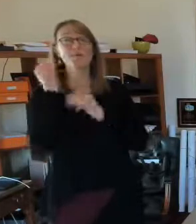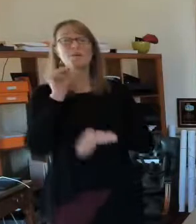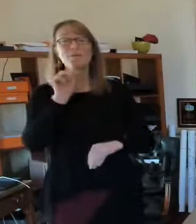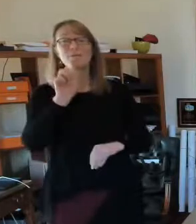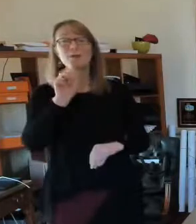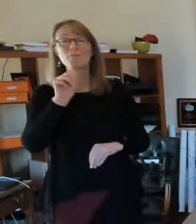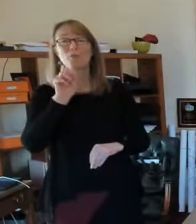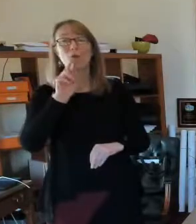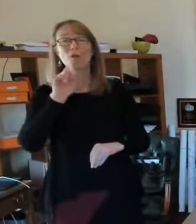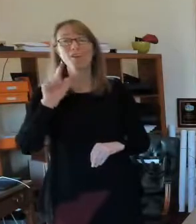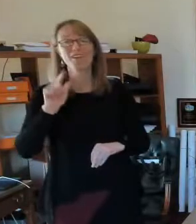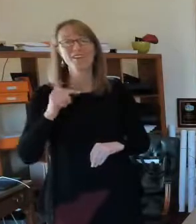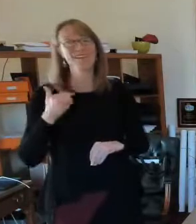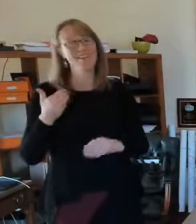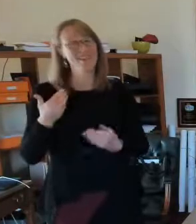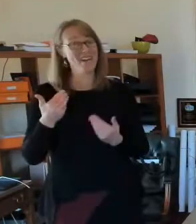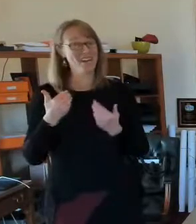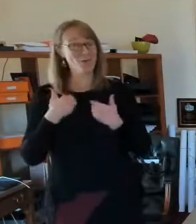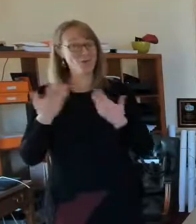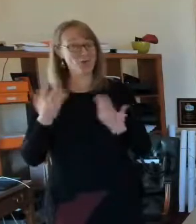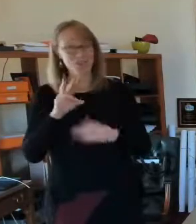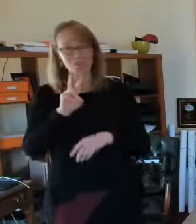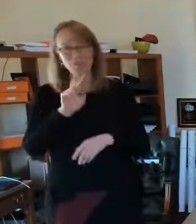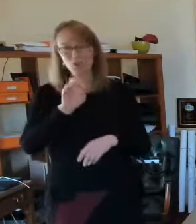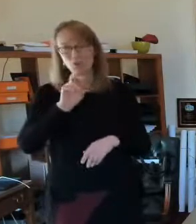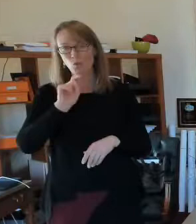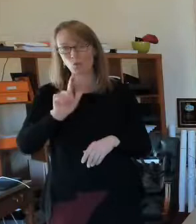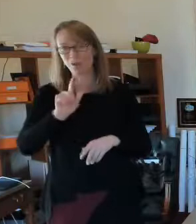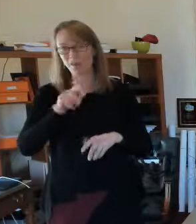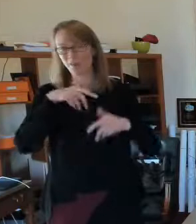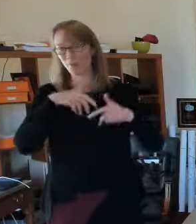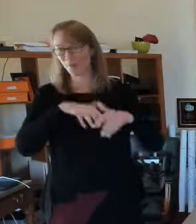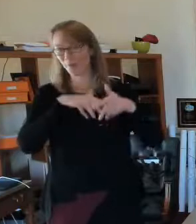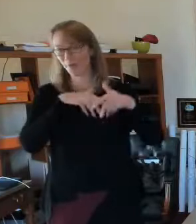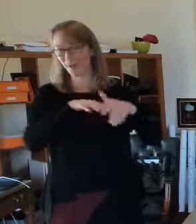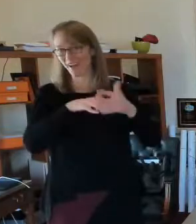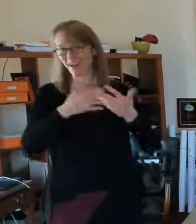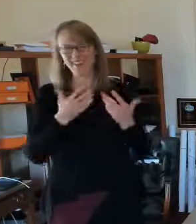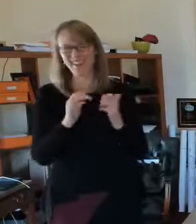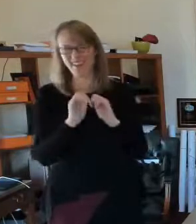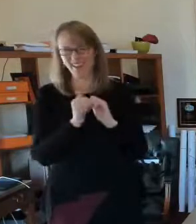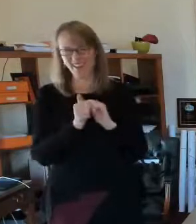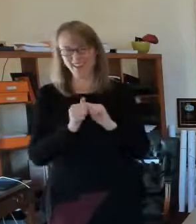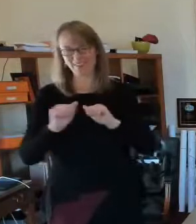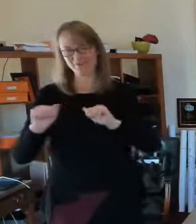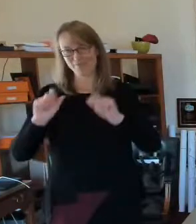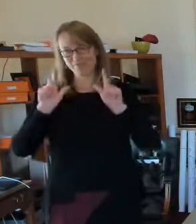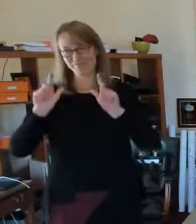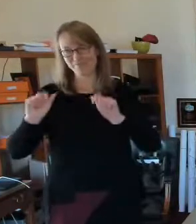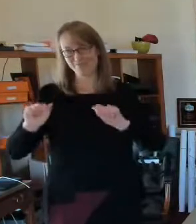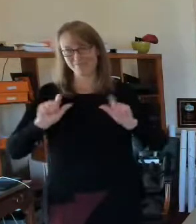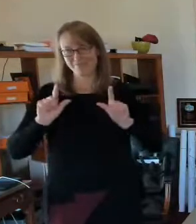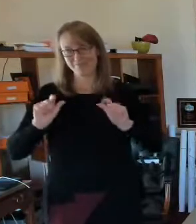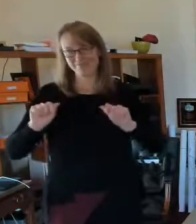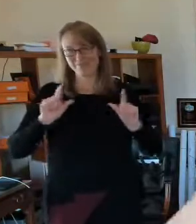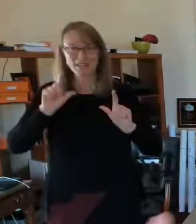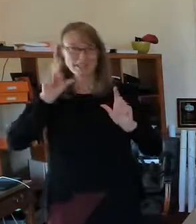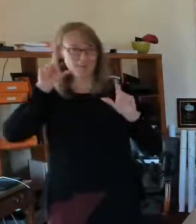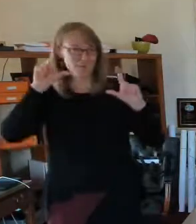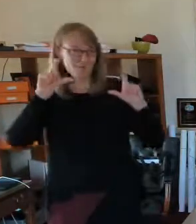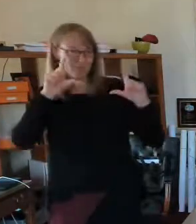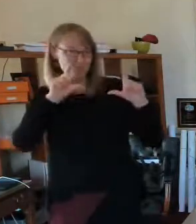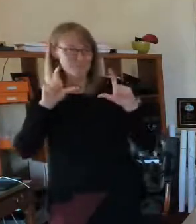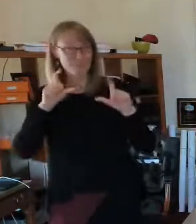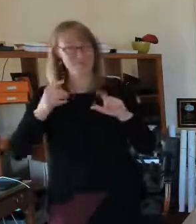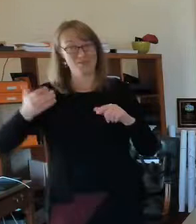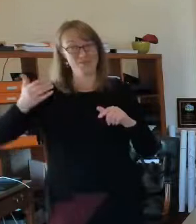You know, everything's virtual. You can still see that. It's clips from previous parades, and it's